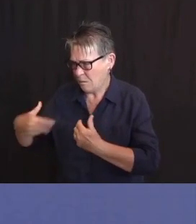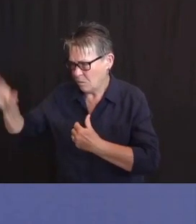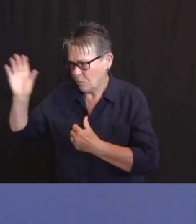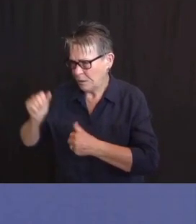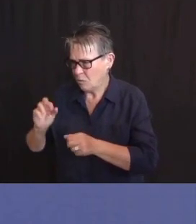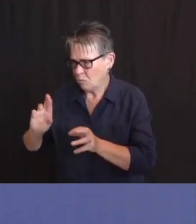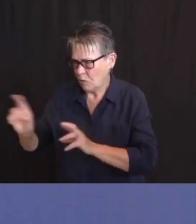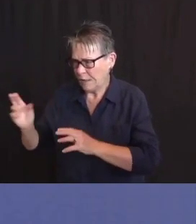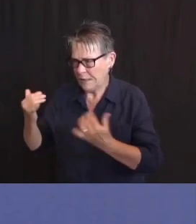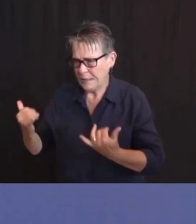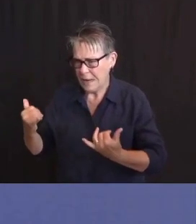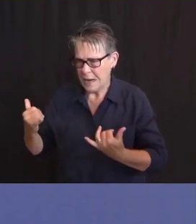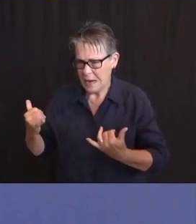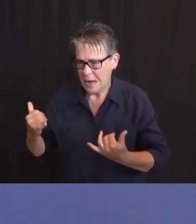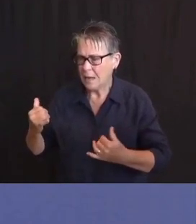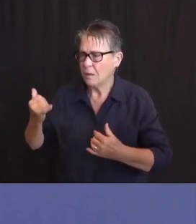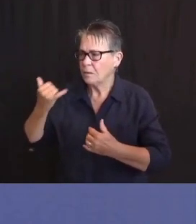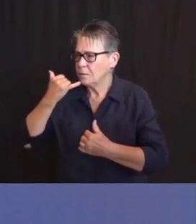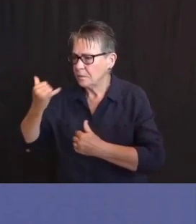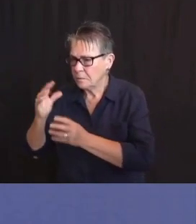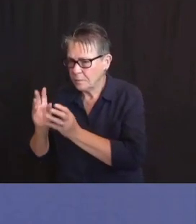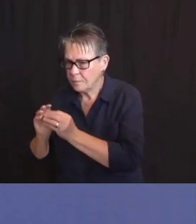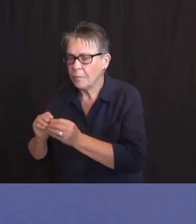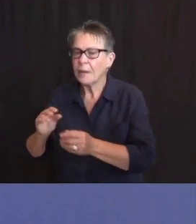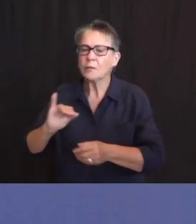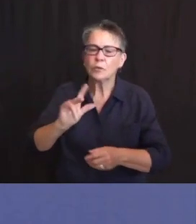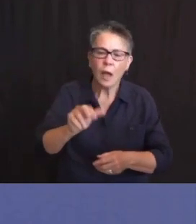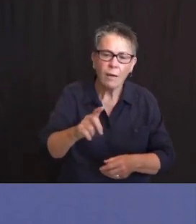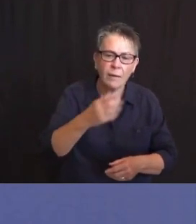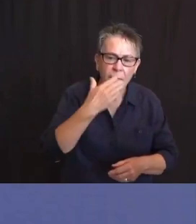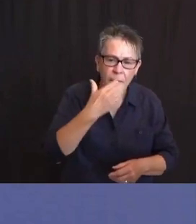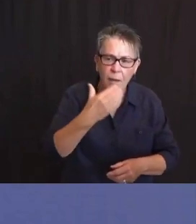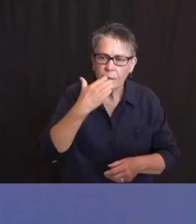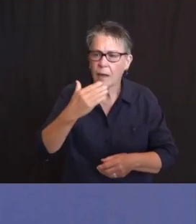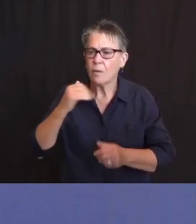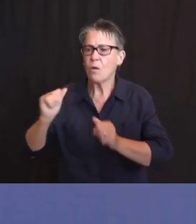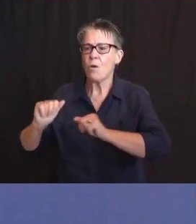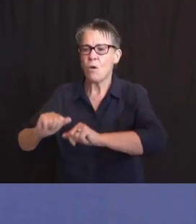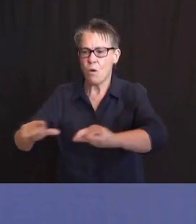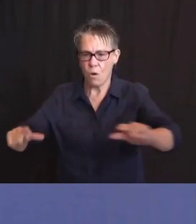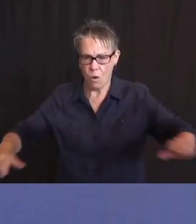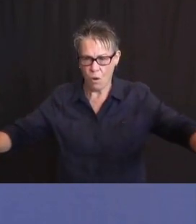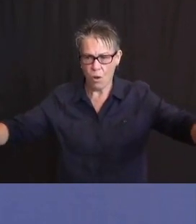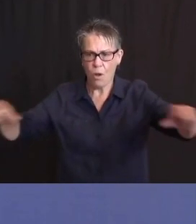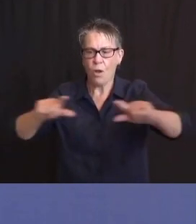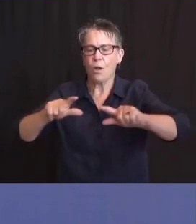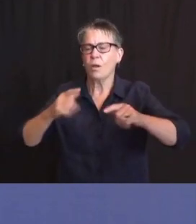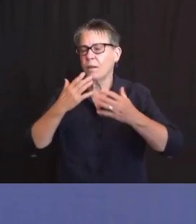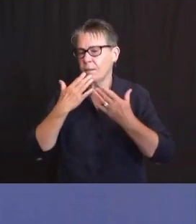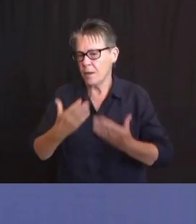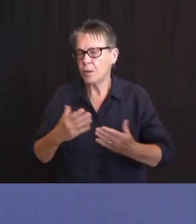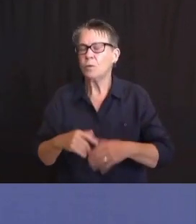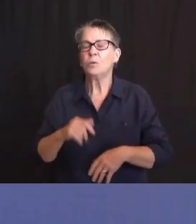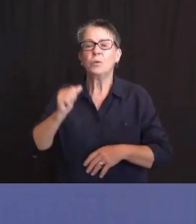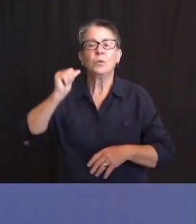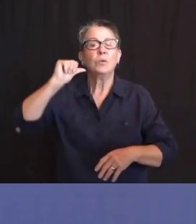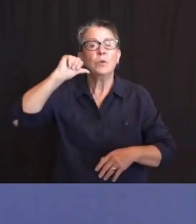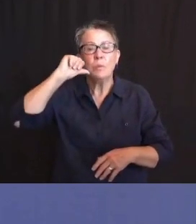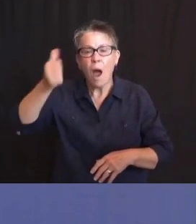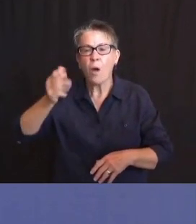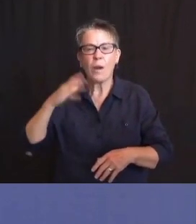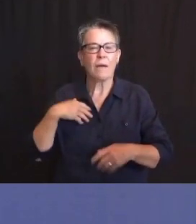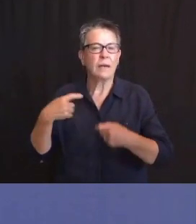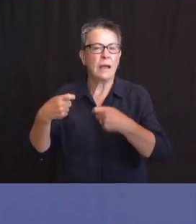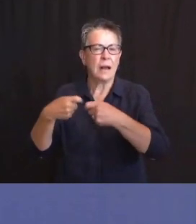Plotkin, Mahen, thank you all. Virtually or electronically tomorrow and Sunday, in person at 1 o'clock on Monday,